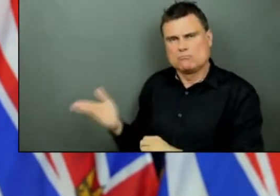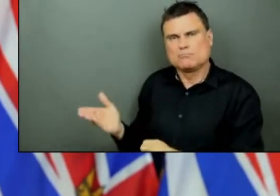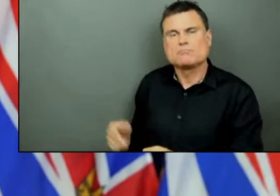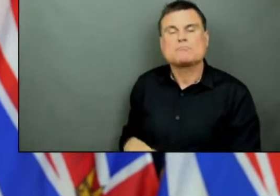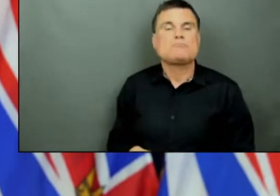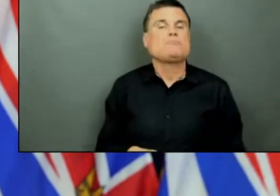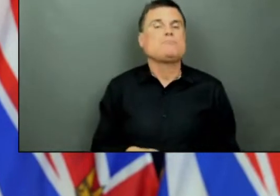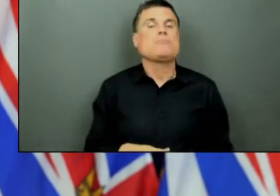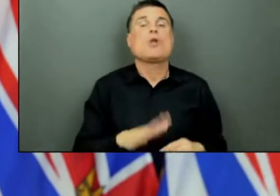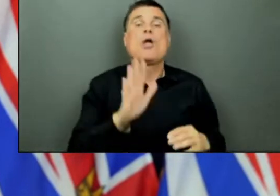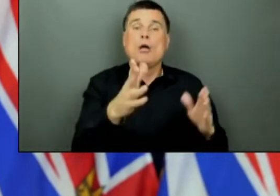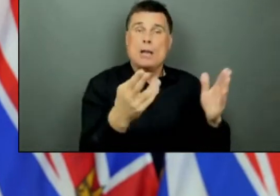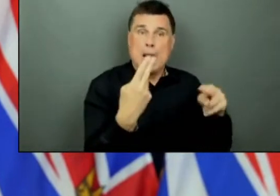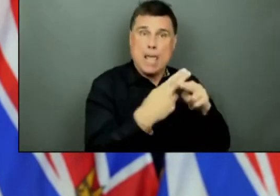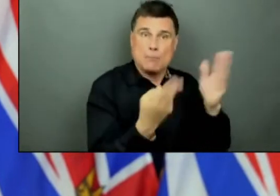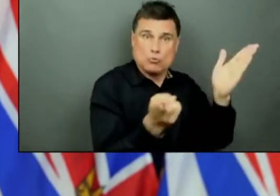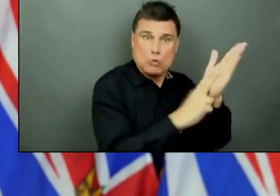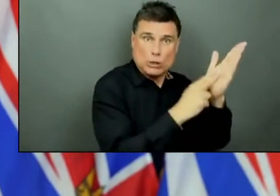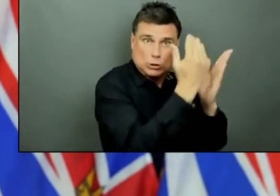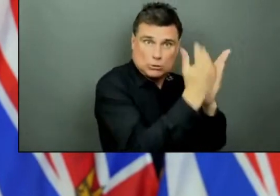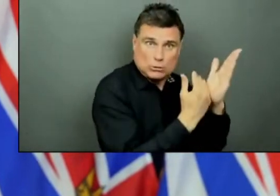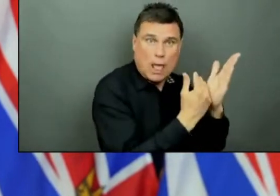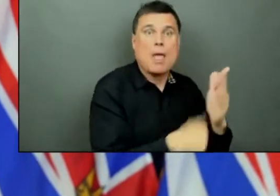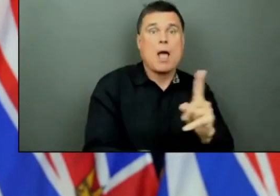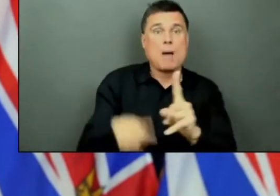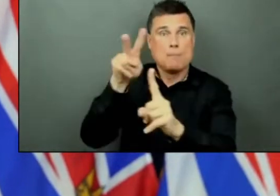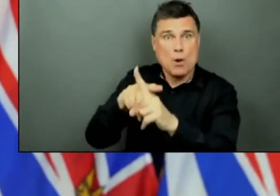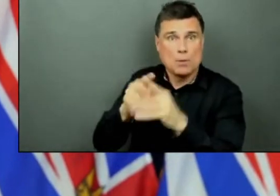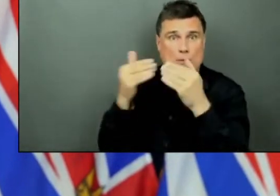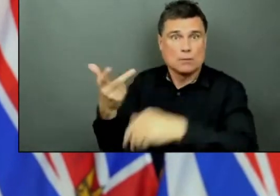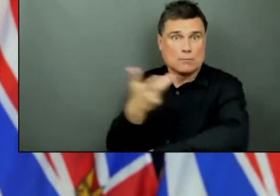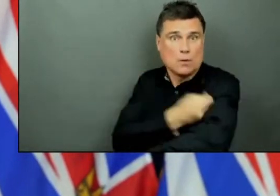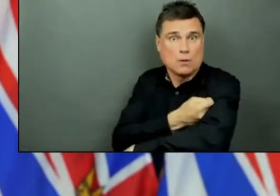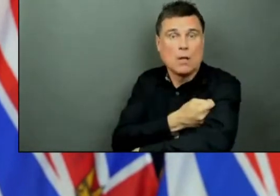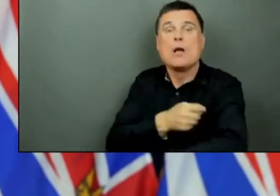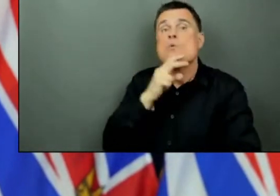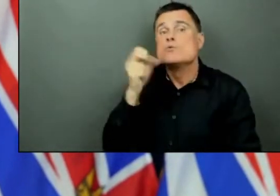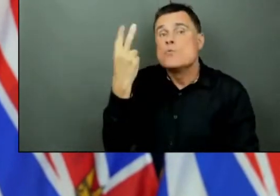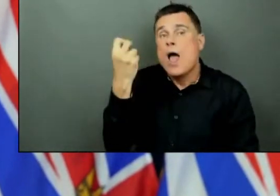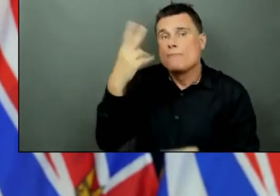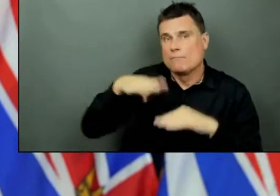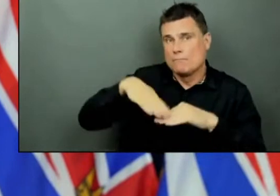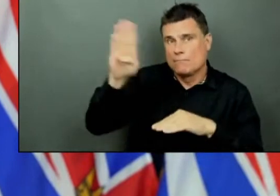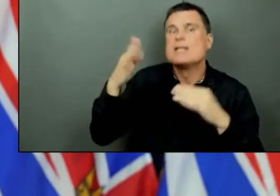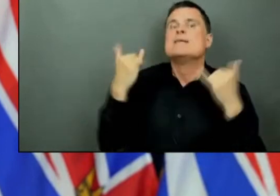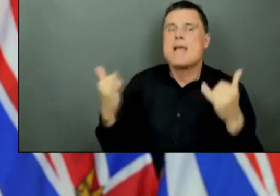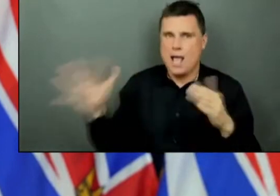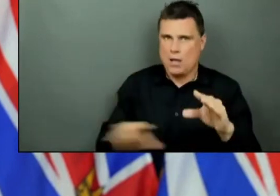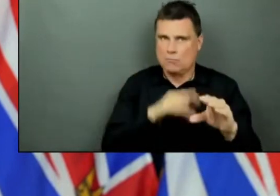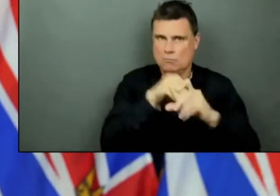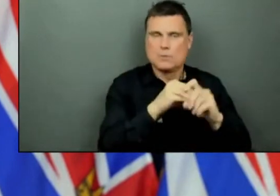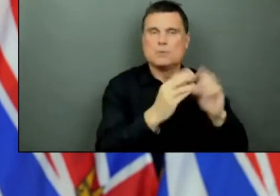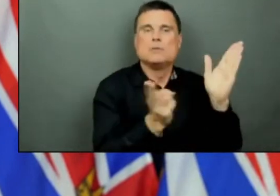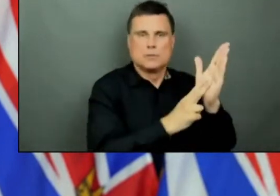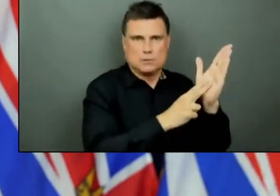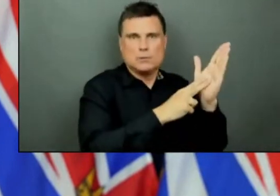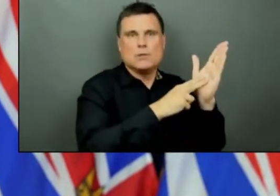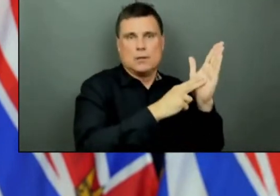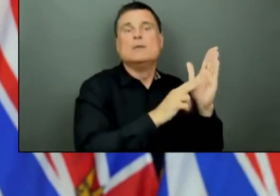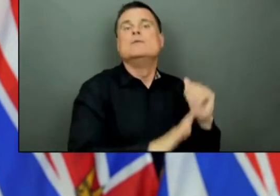British Columbians from age 12 and up are accessible to this system. We have clinics in communities around British Columbia.